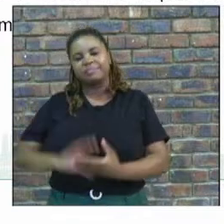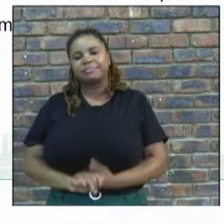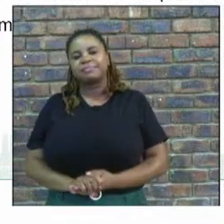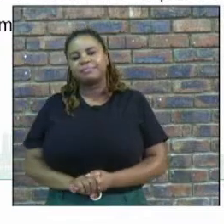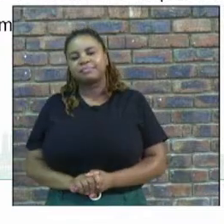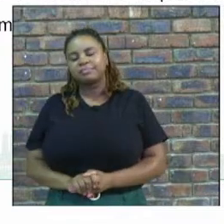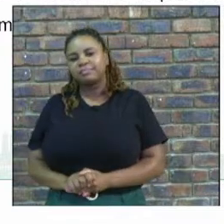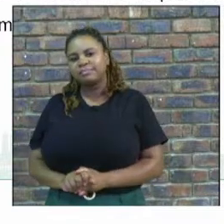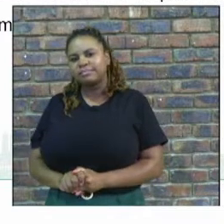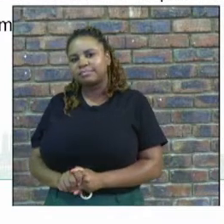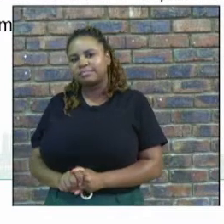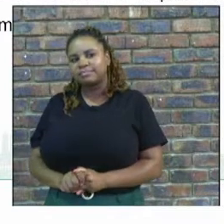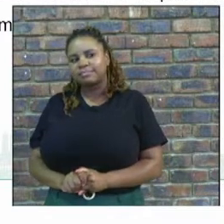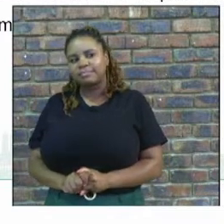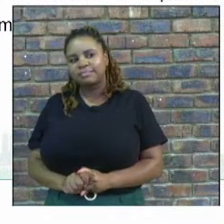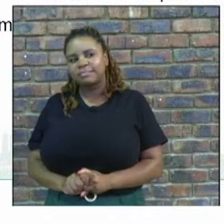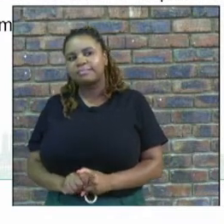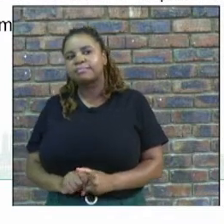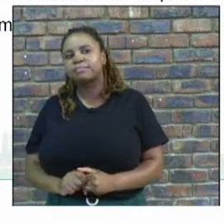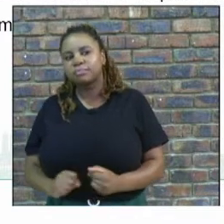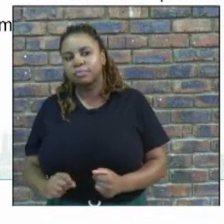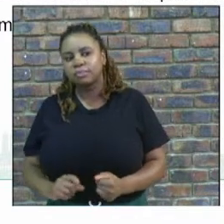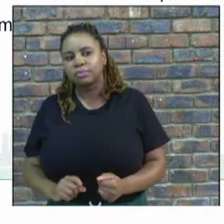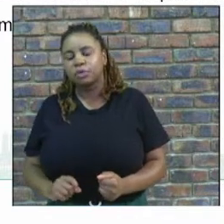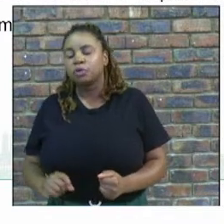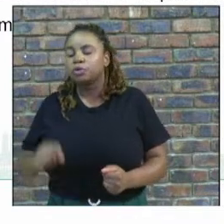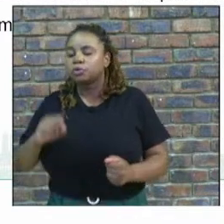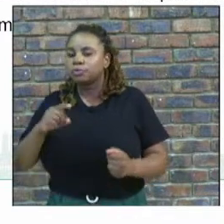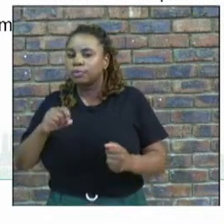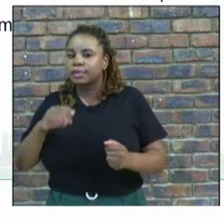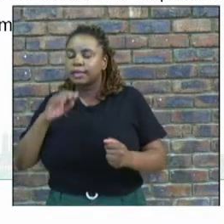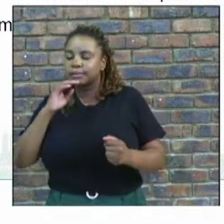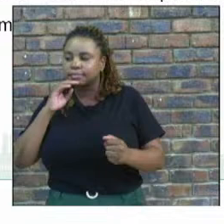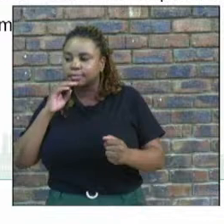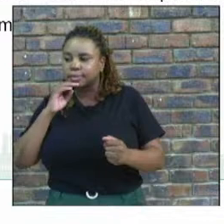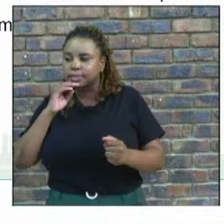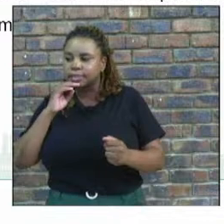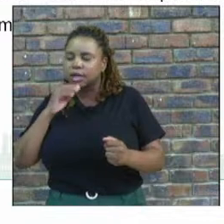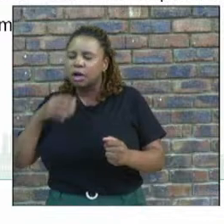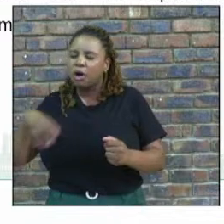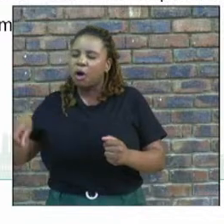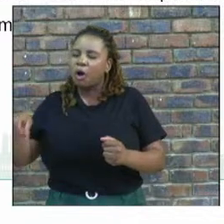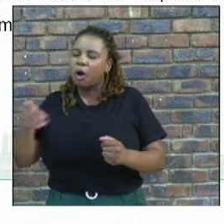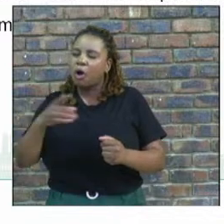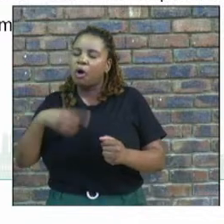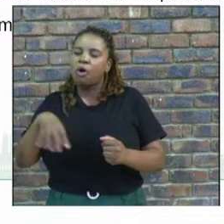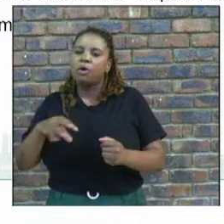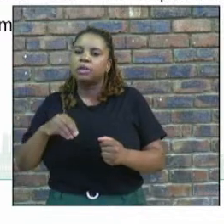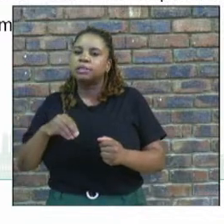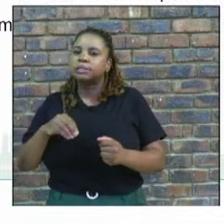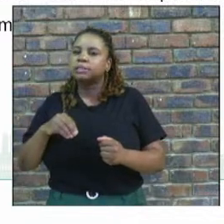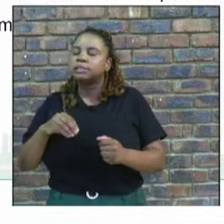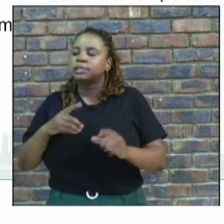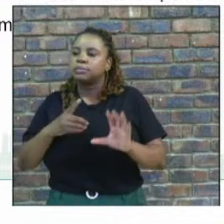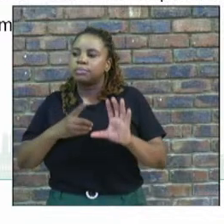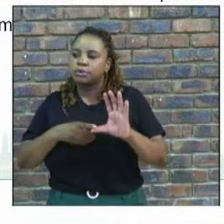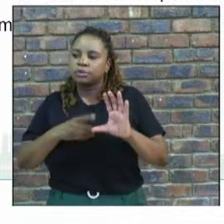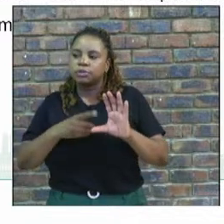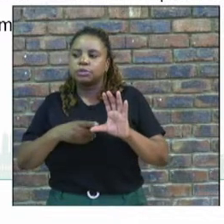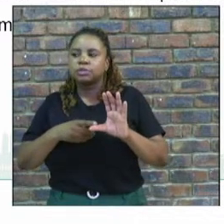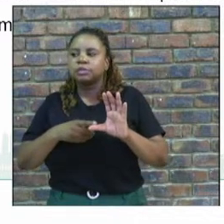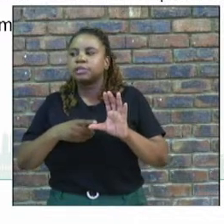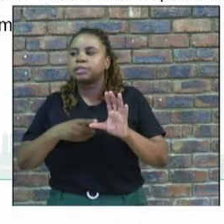we have ensured that every petroleum right, if a multinational company